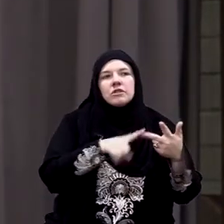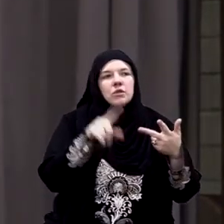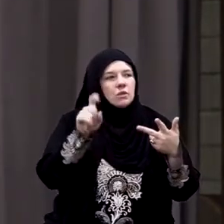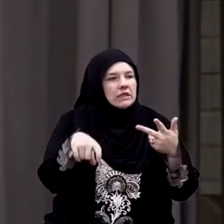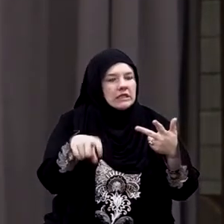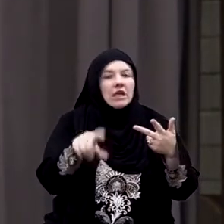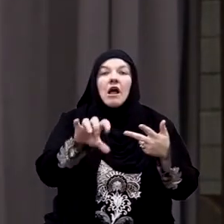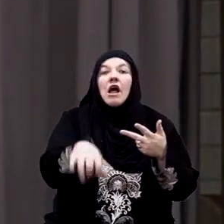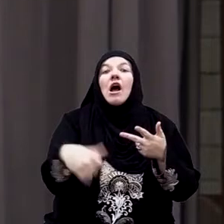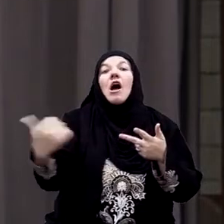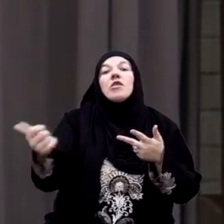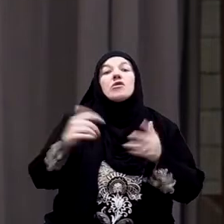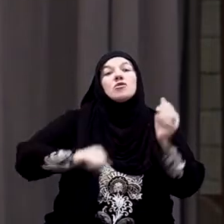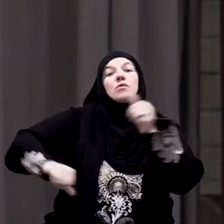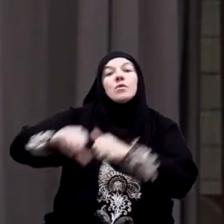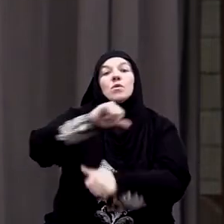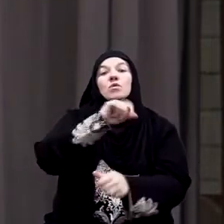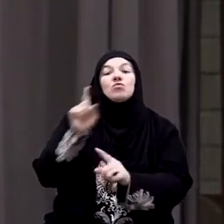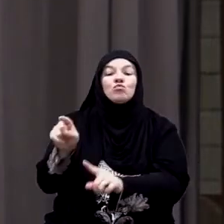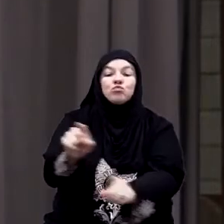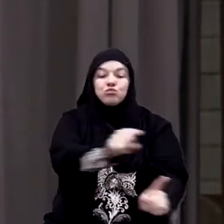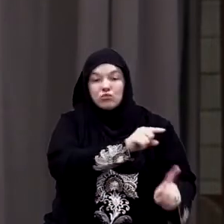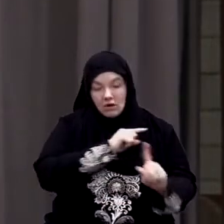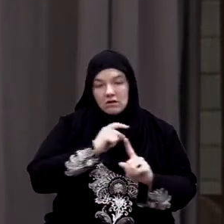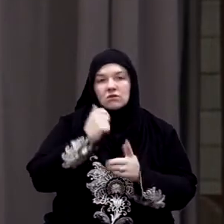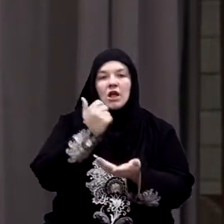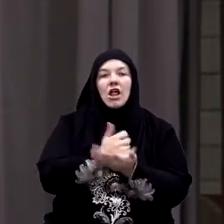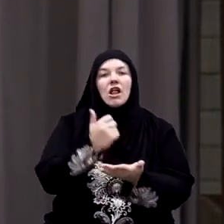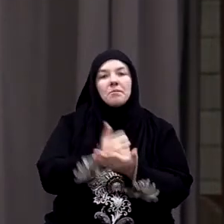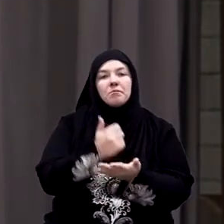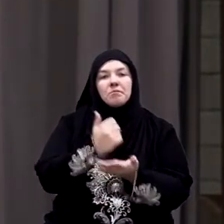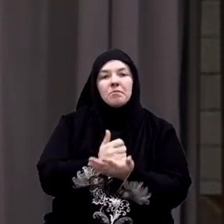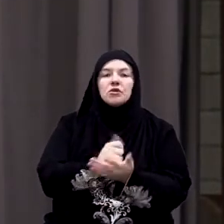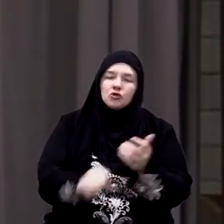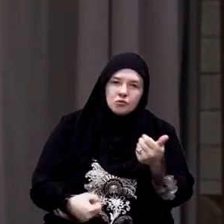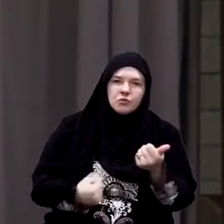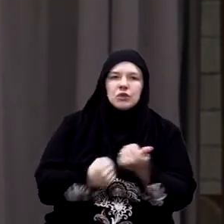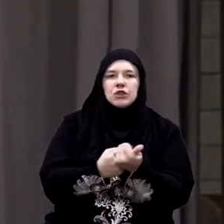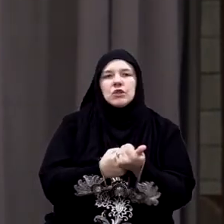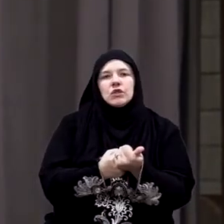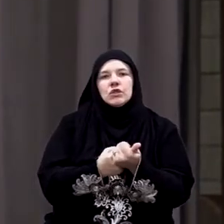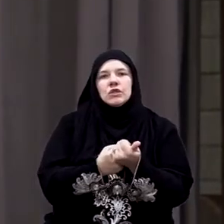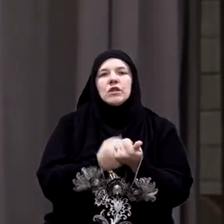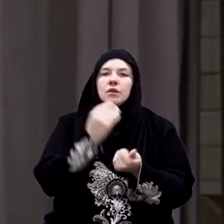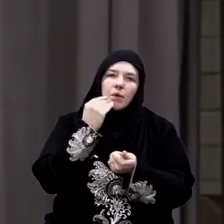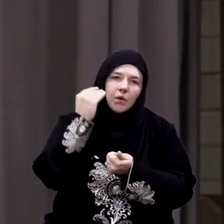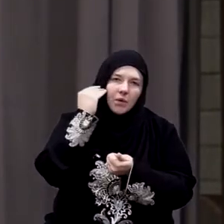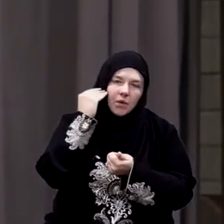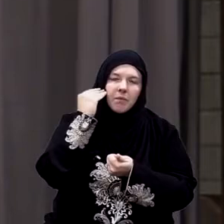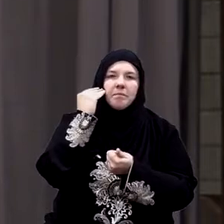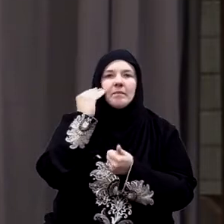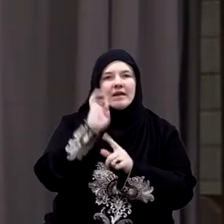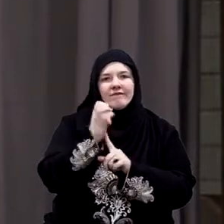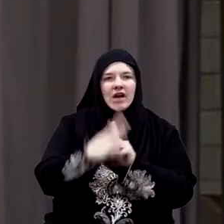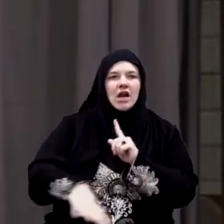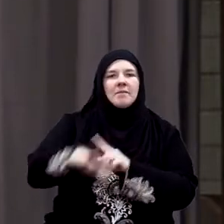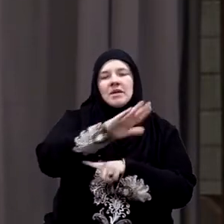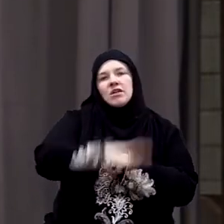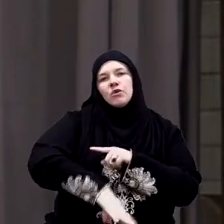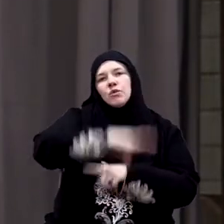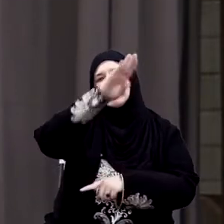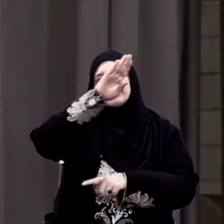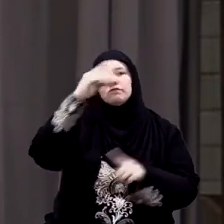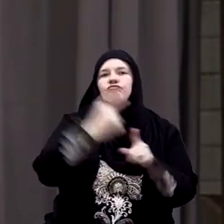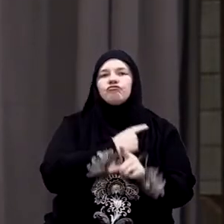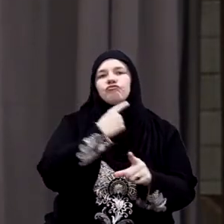You need other social institutions to help support the home endeavor of raising a